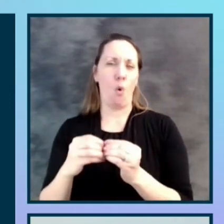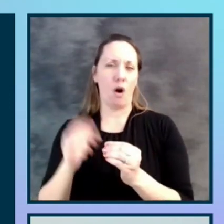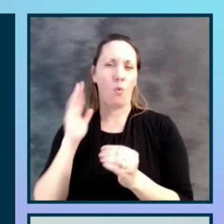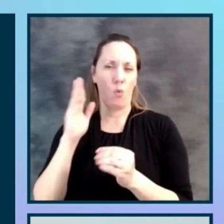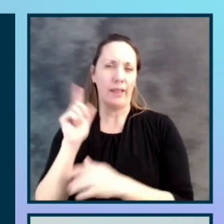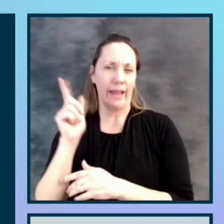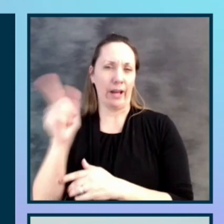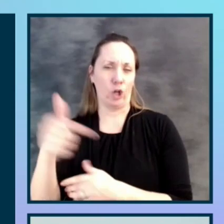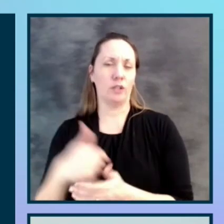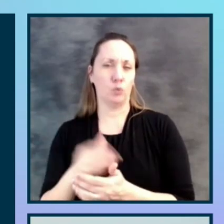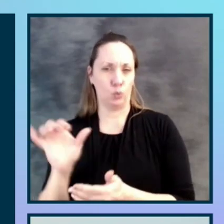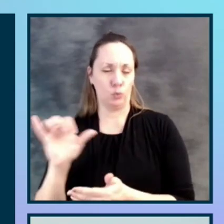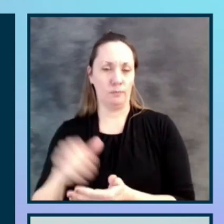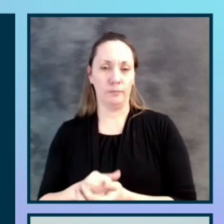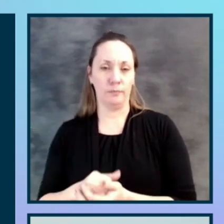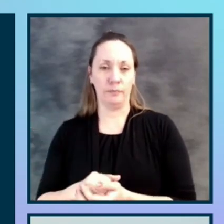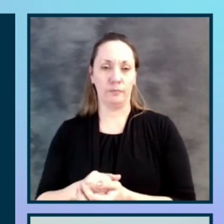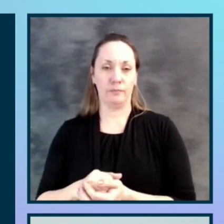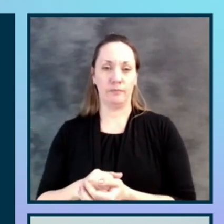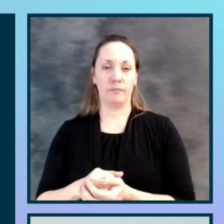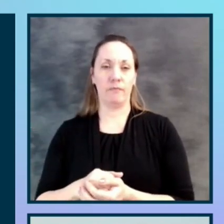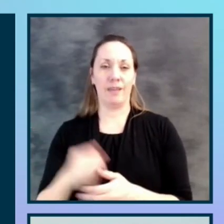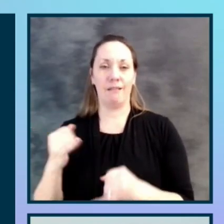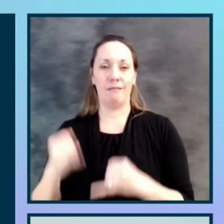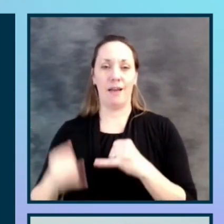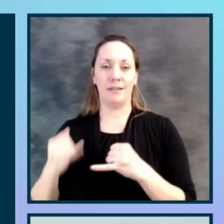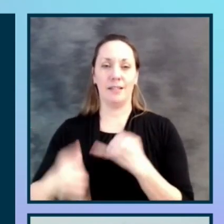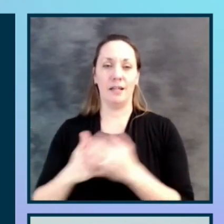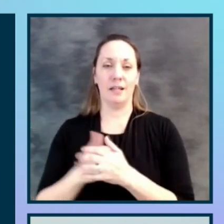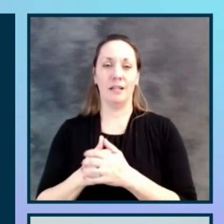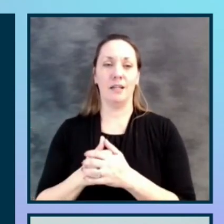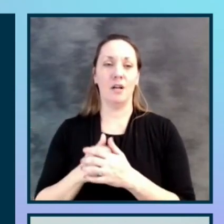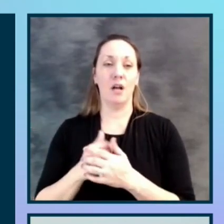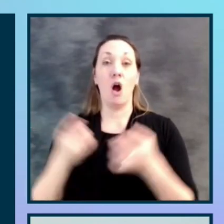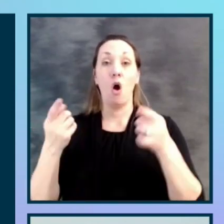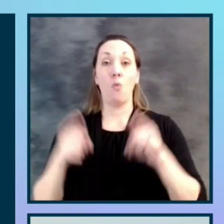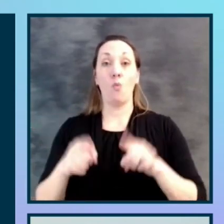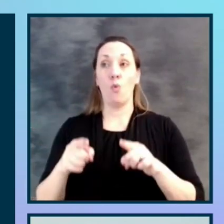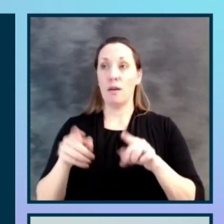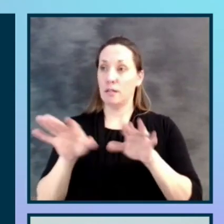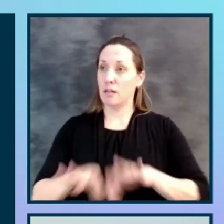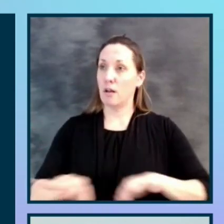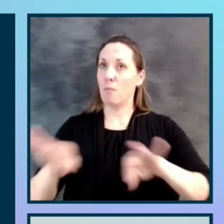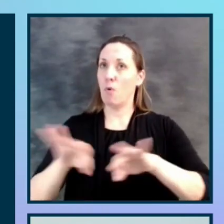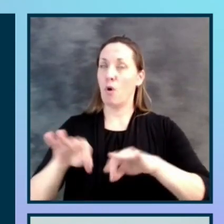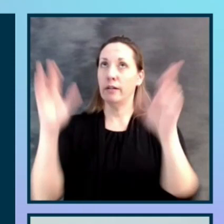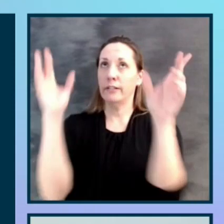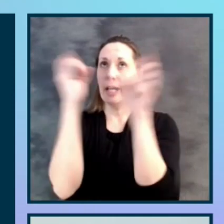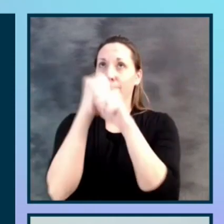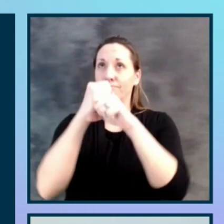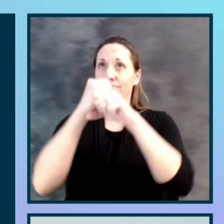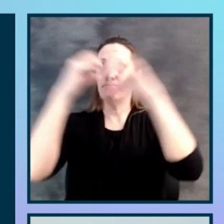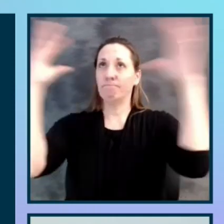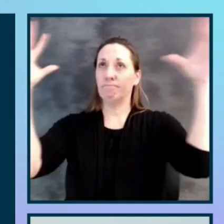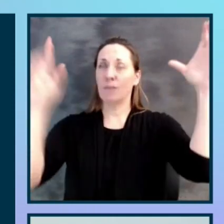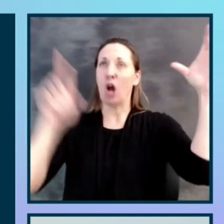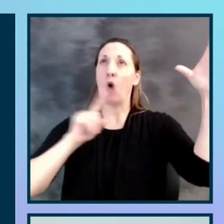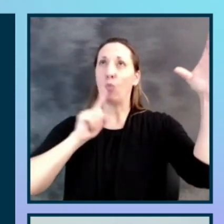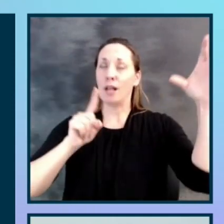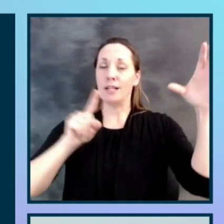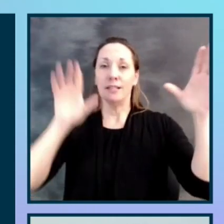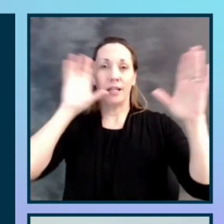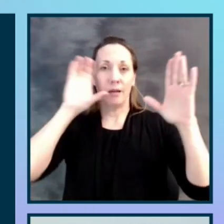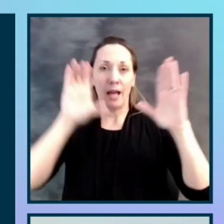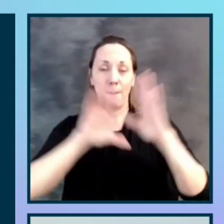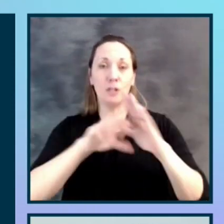in the presentation. Lastly, while it's important to paint a realistic picture of what disability entails, you should be careful